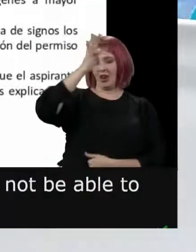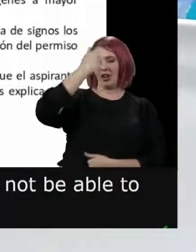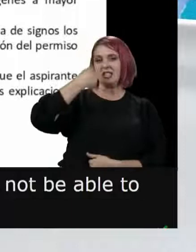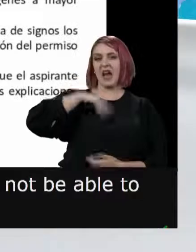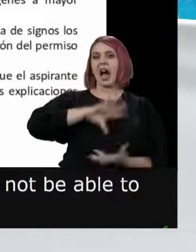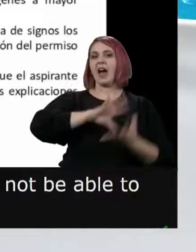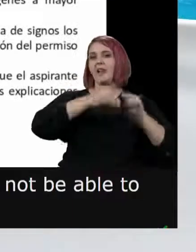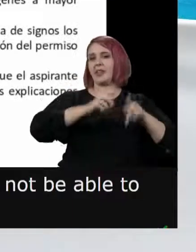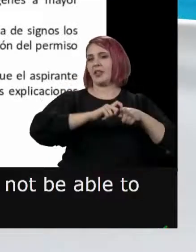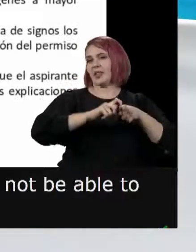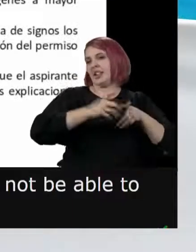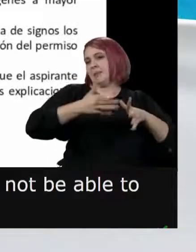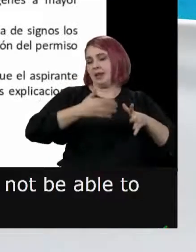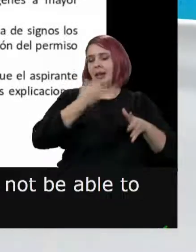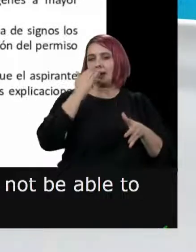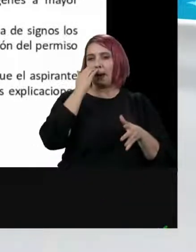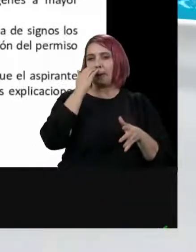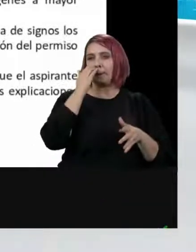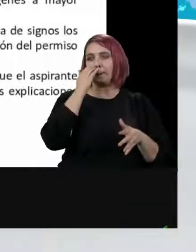knowledge,